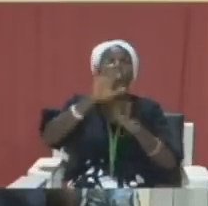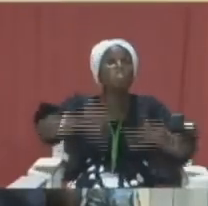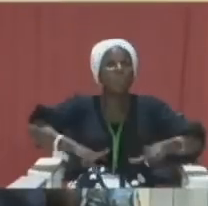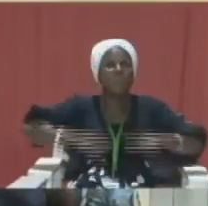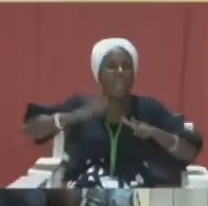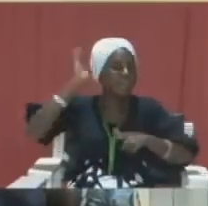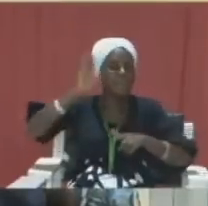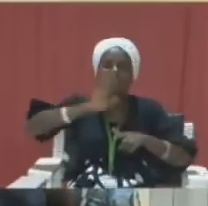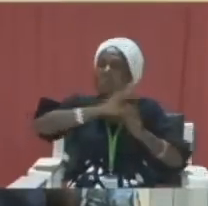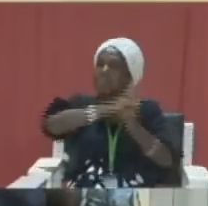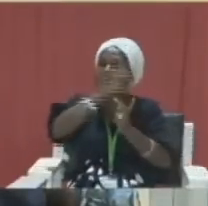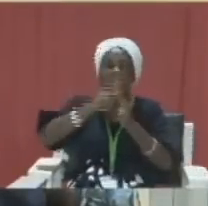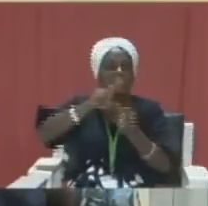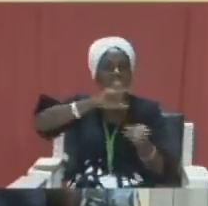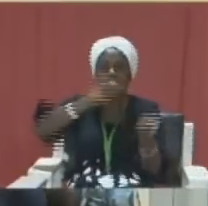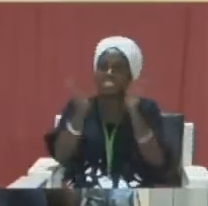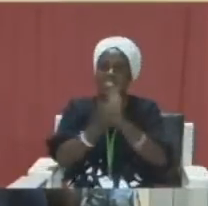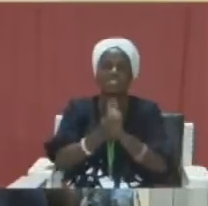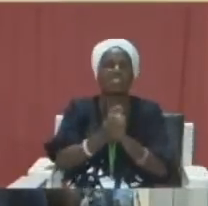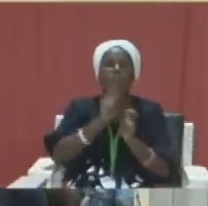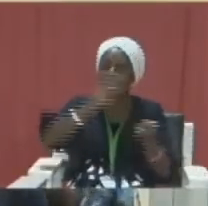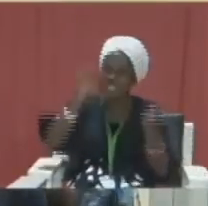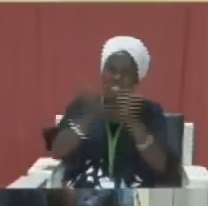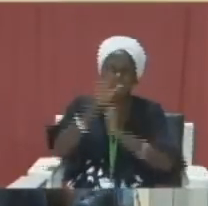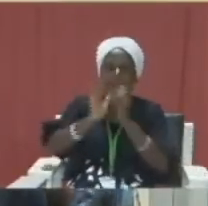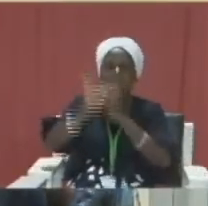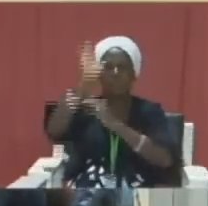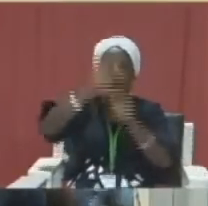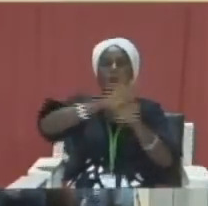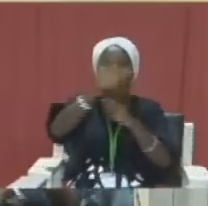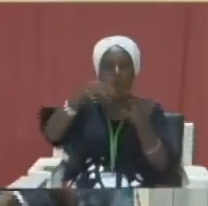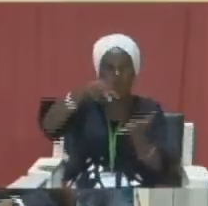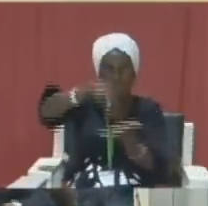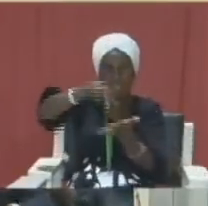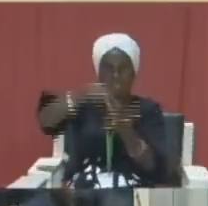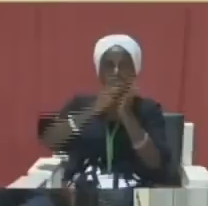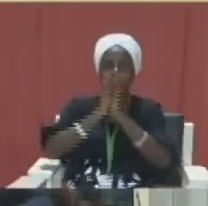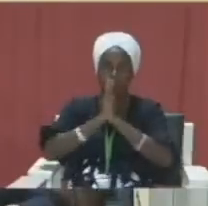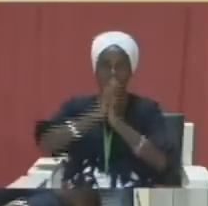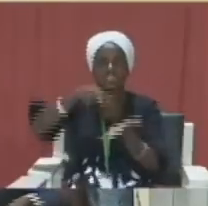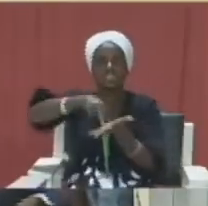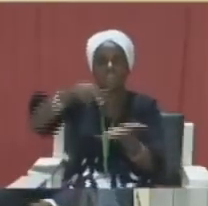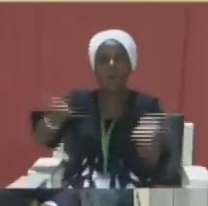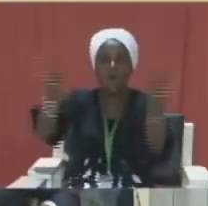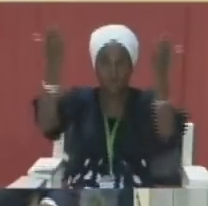Shall we all rise up to pray as they are coming? Let's all rise up to pray. Everybody rise to your feet.